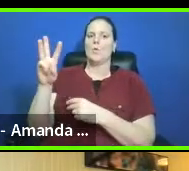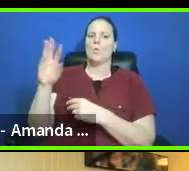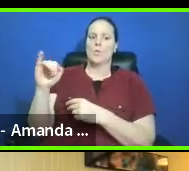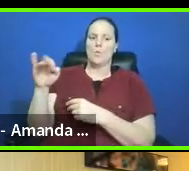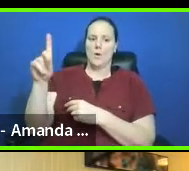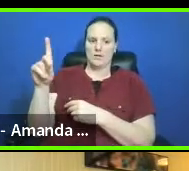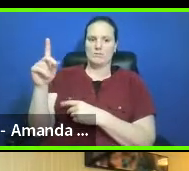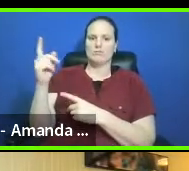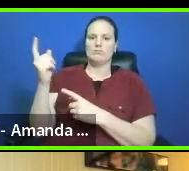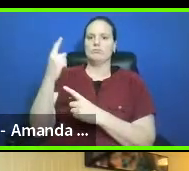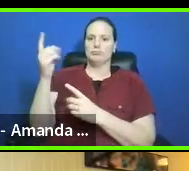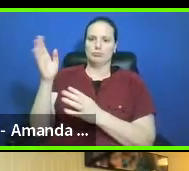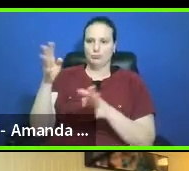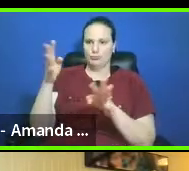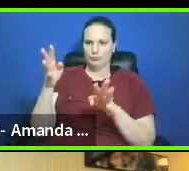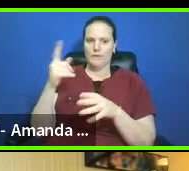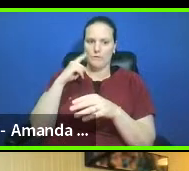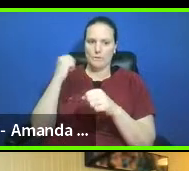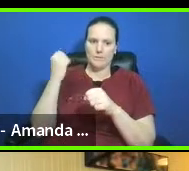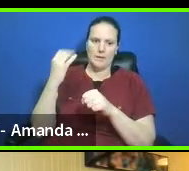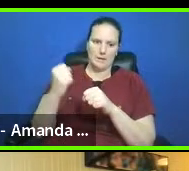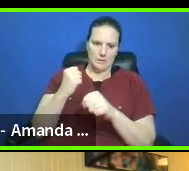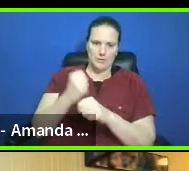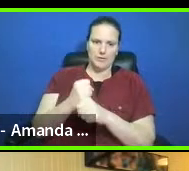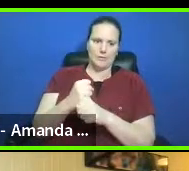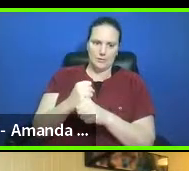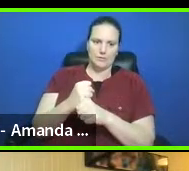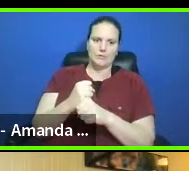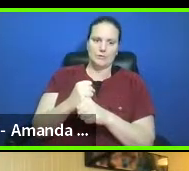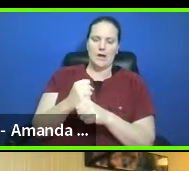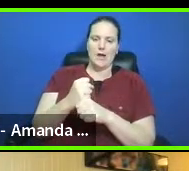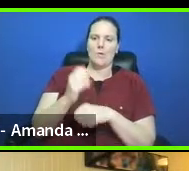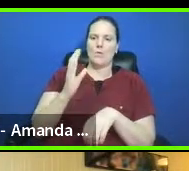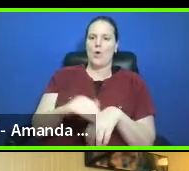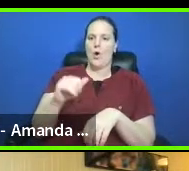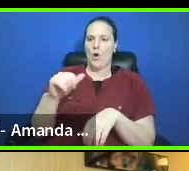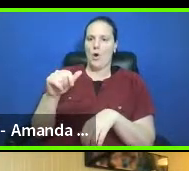for many, many years. So I will call on,